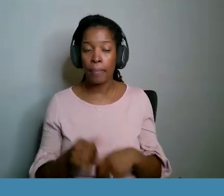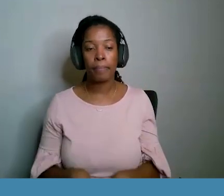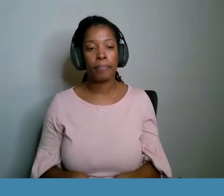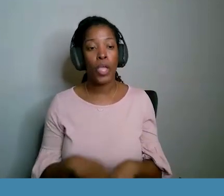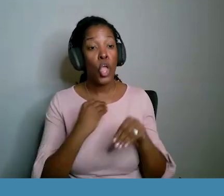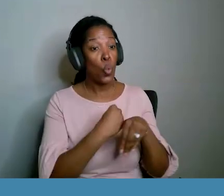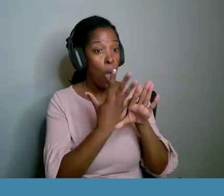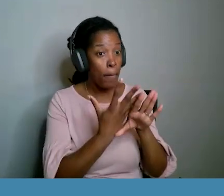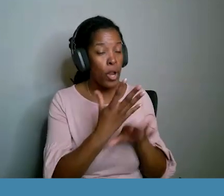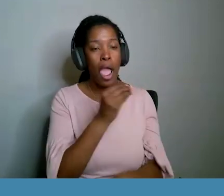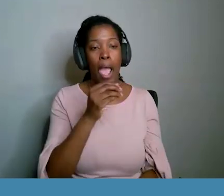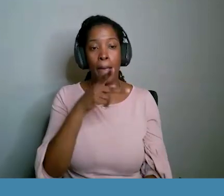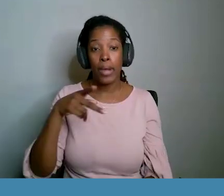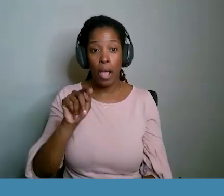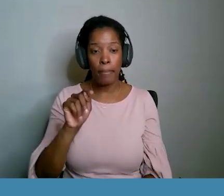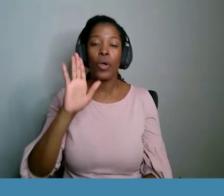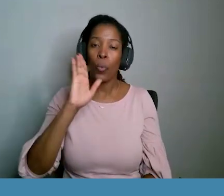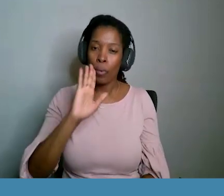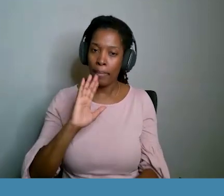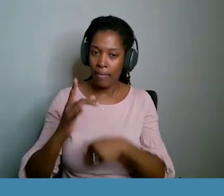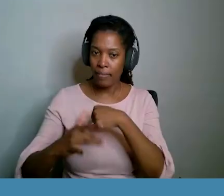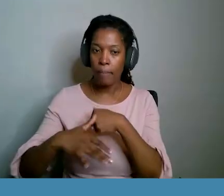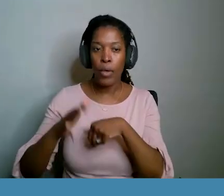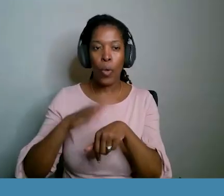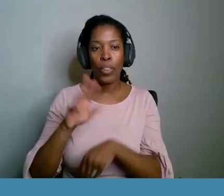and the PowerPoint slides will be available on our